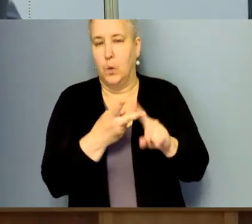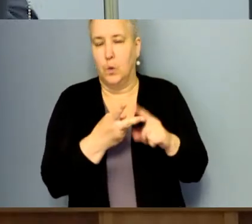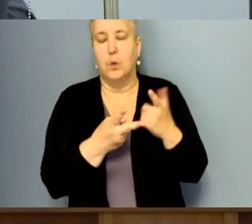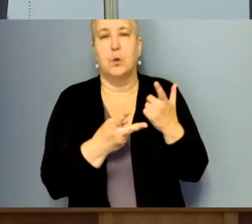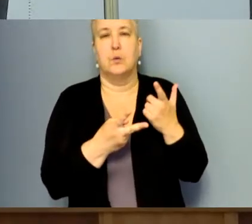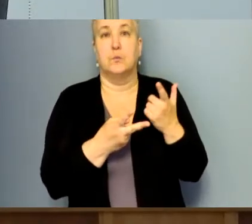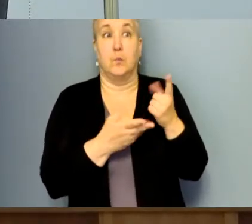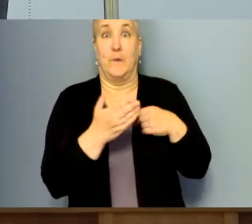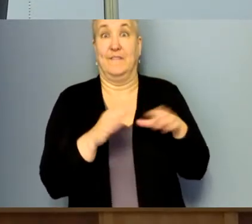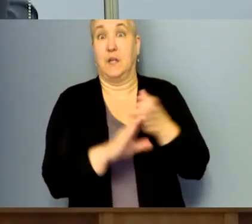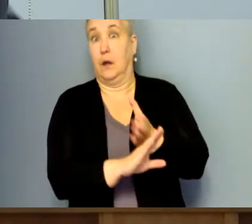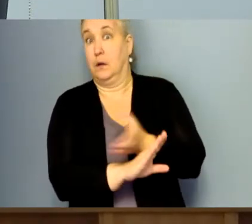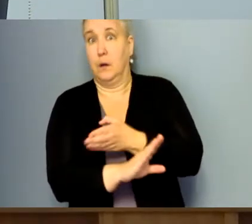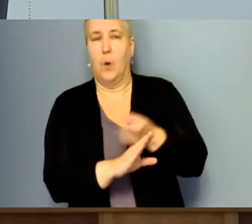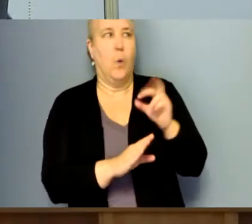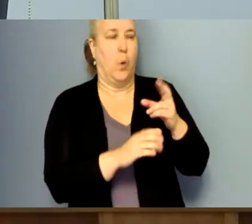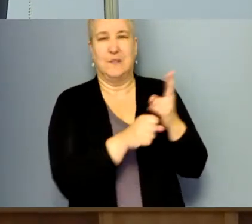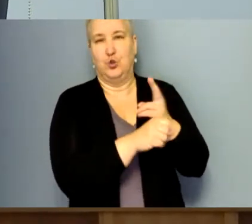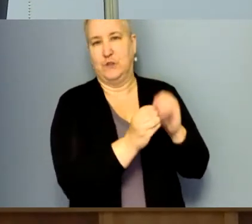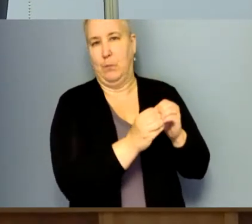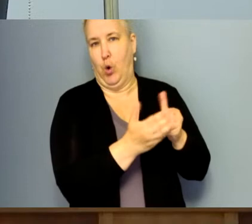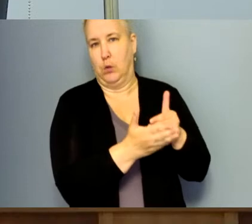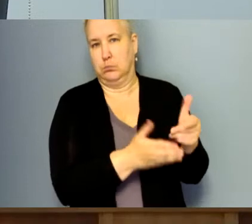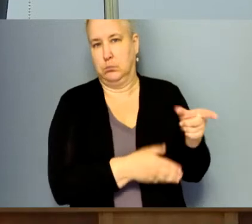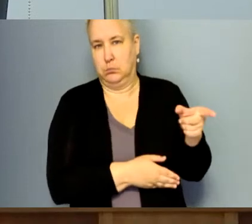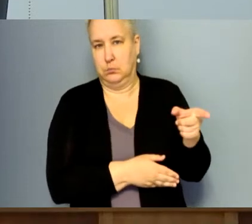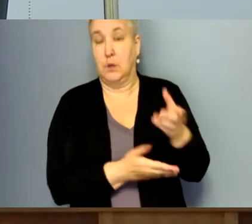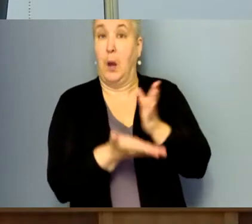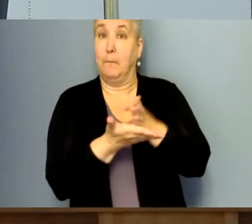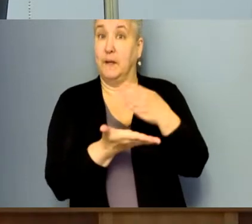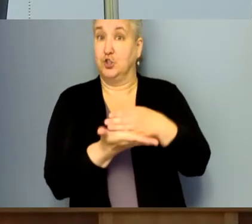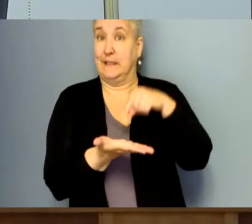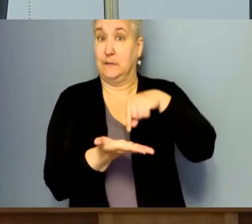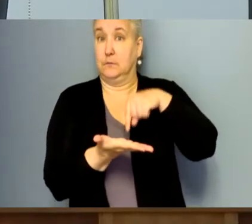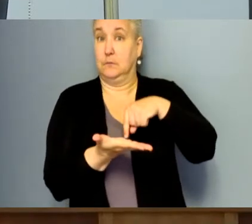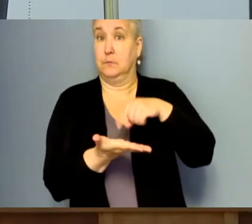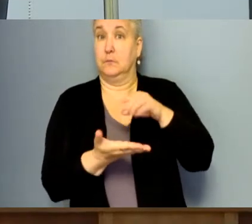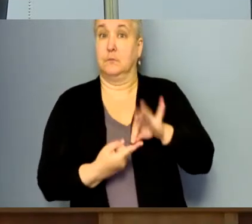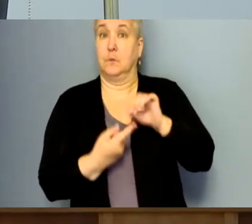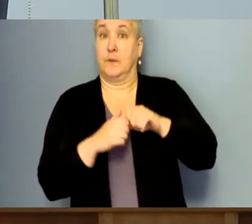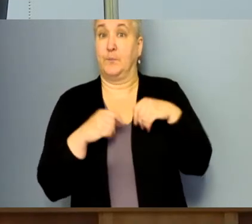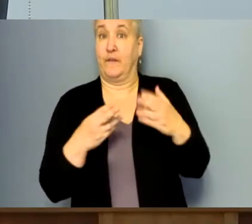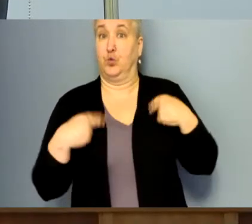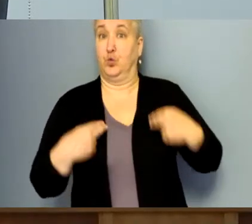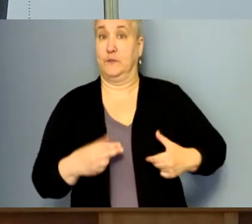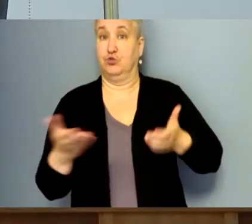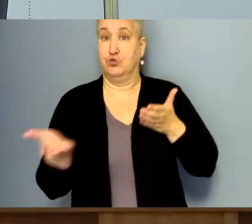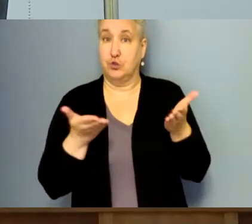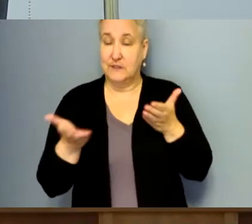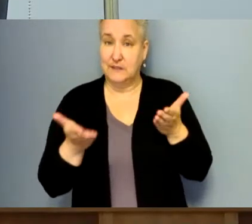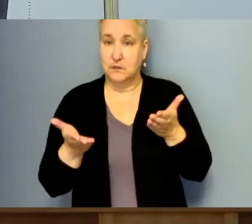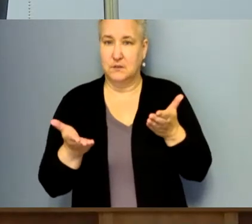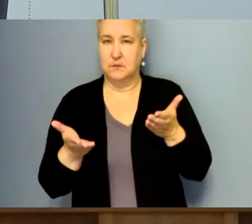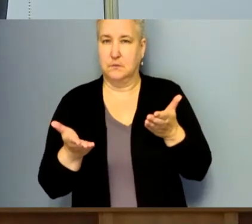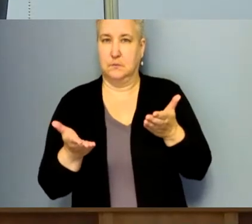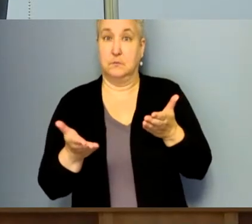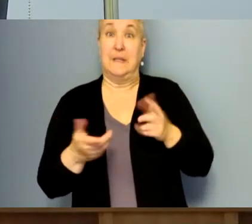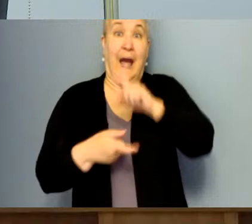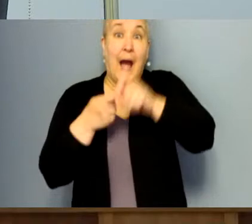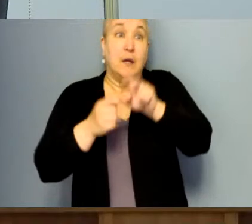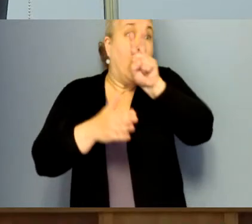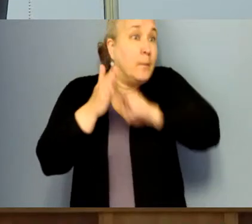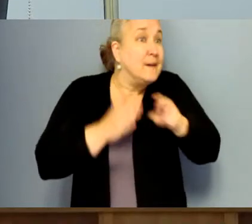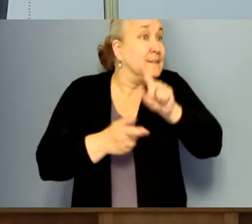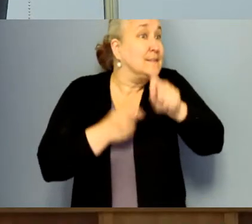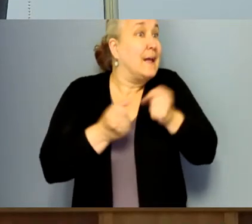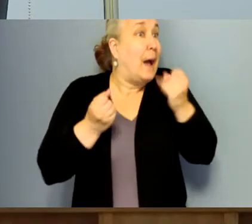done, or they used it more. You know, budgeting, especially when you're talking about providing human services, you can't accurately predict exactly how many people